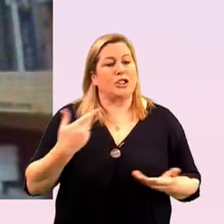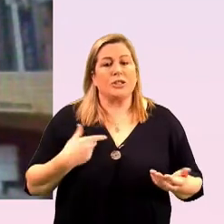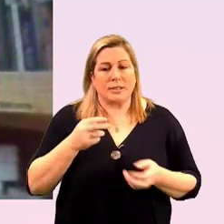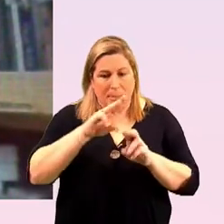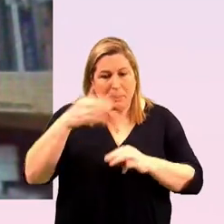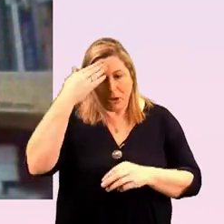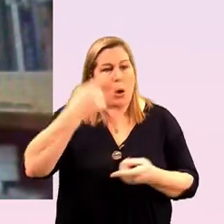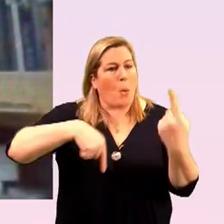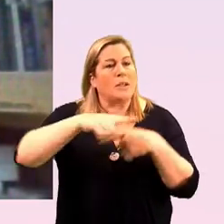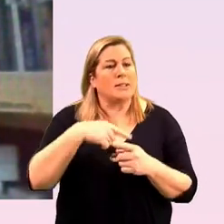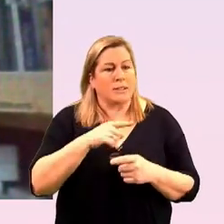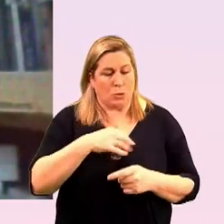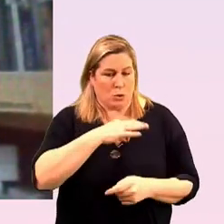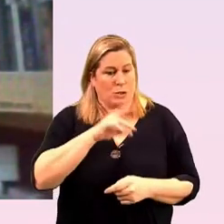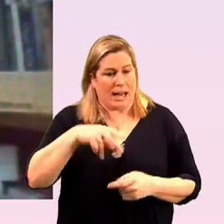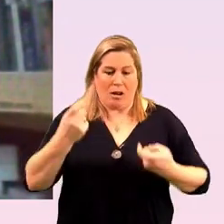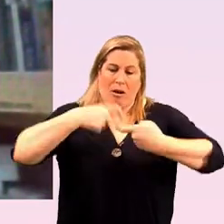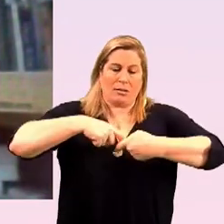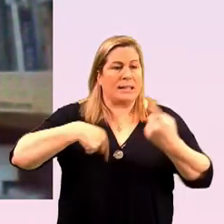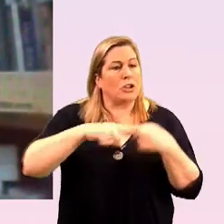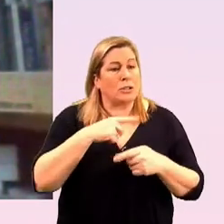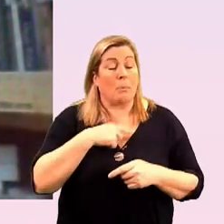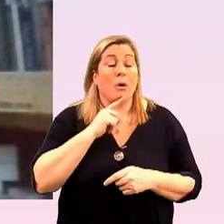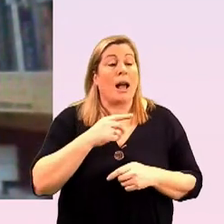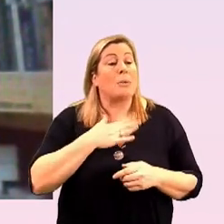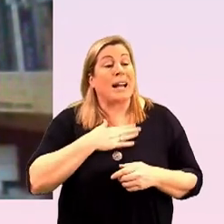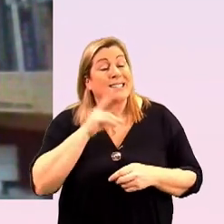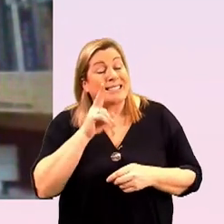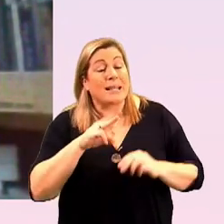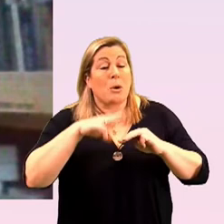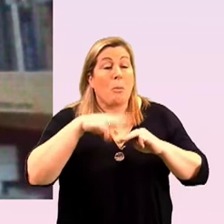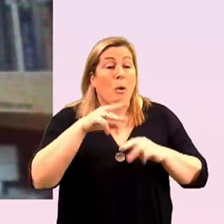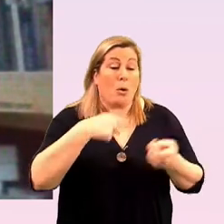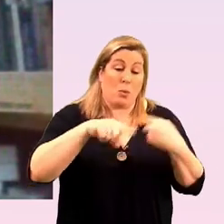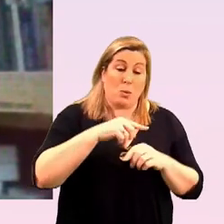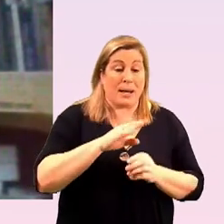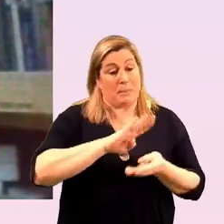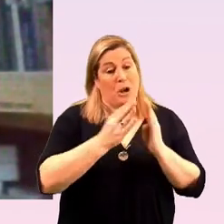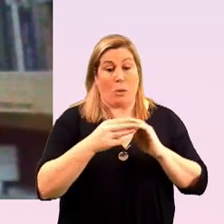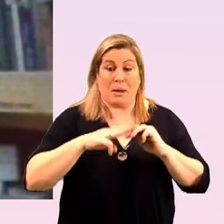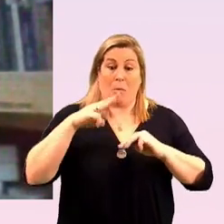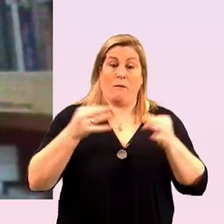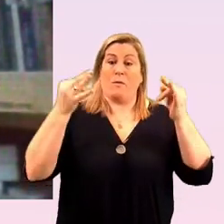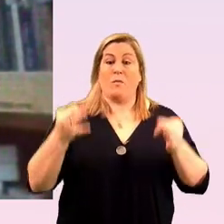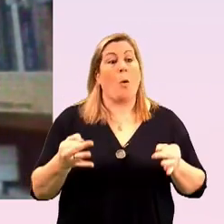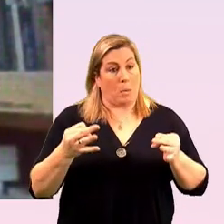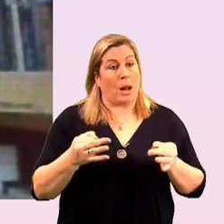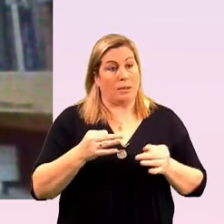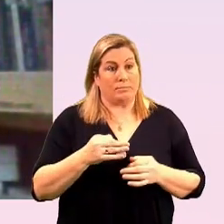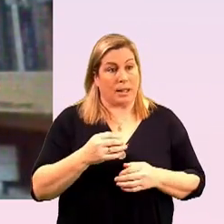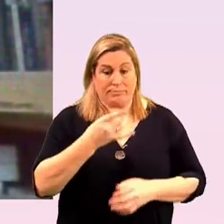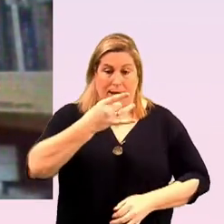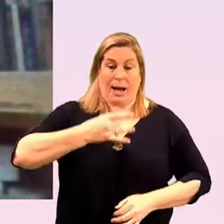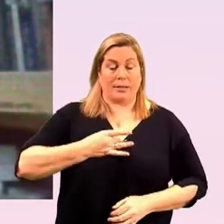And what I would like to see happening for us more and more is that we become more formally the go-to body for equality and inclusion